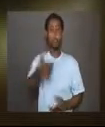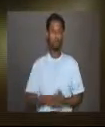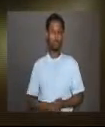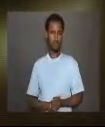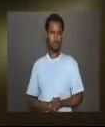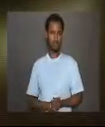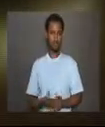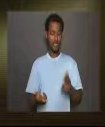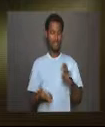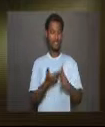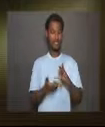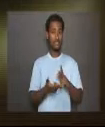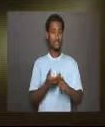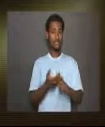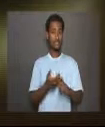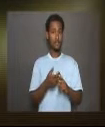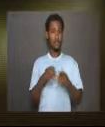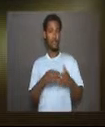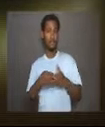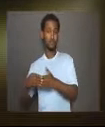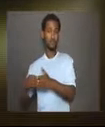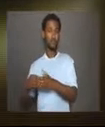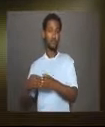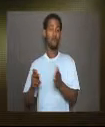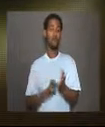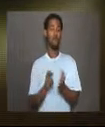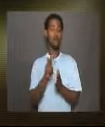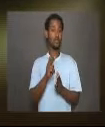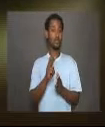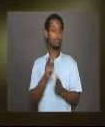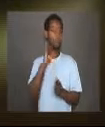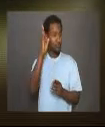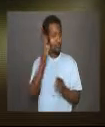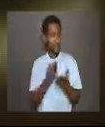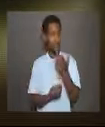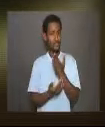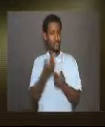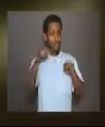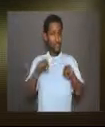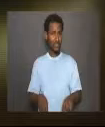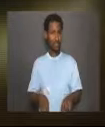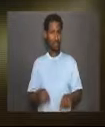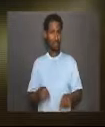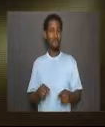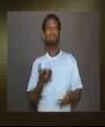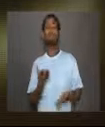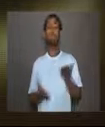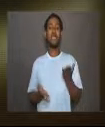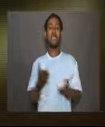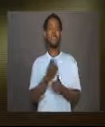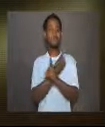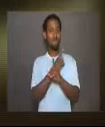The third principle of democracy that we will discuss today is fair, free,